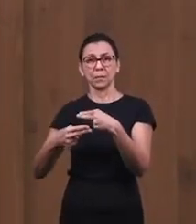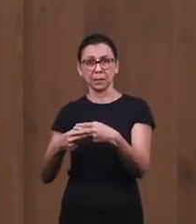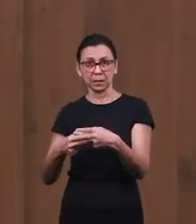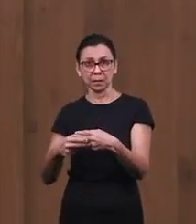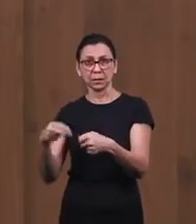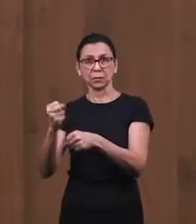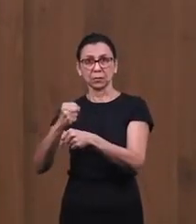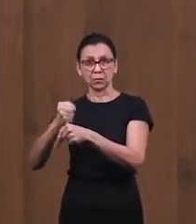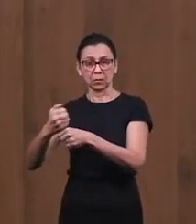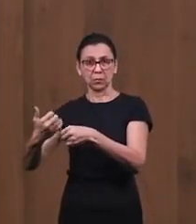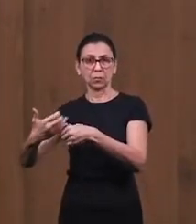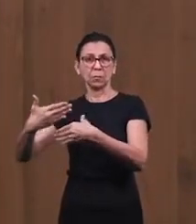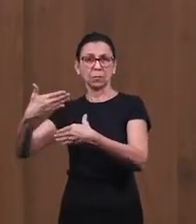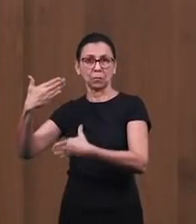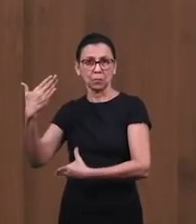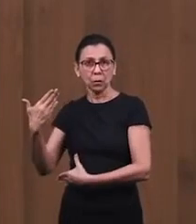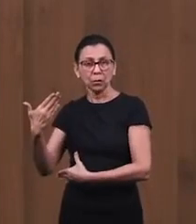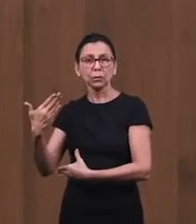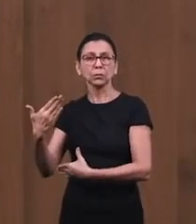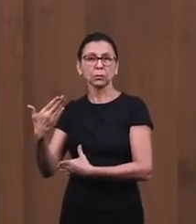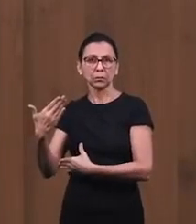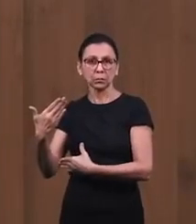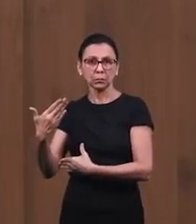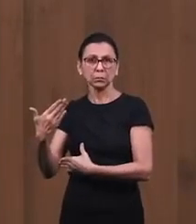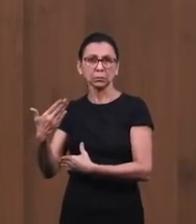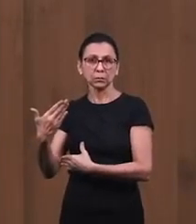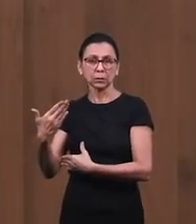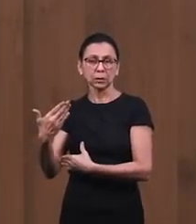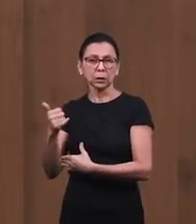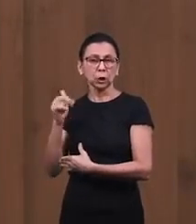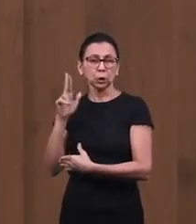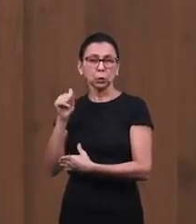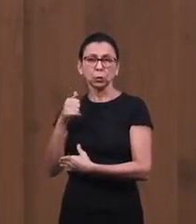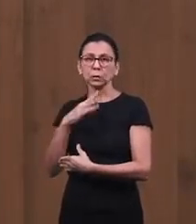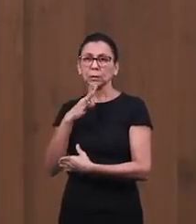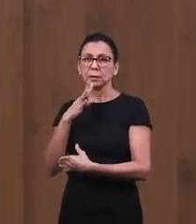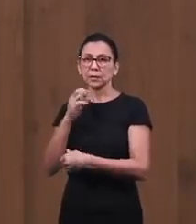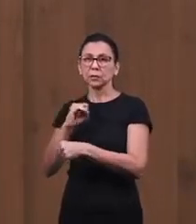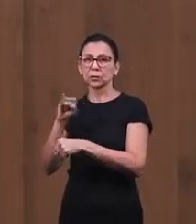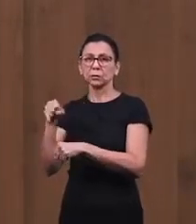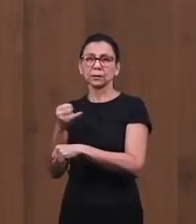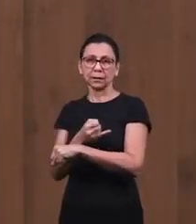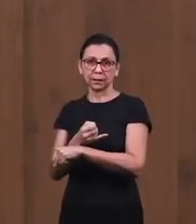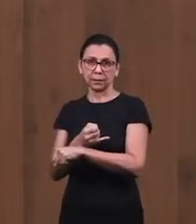before Nehemiah came back. Many were born in captive,